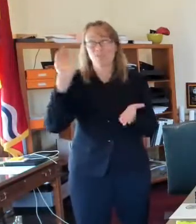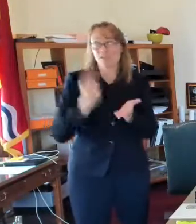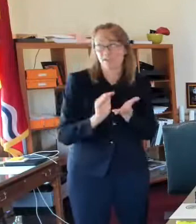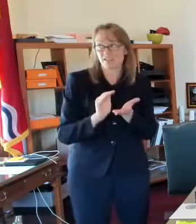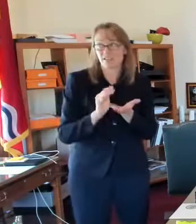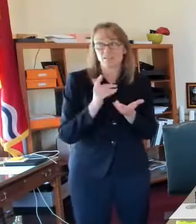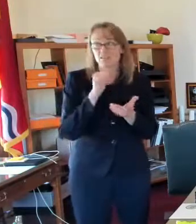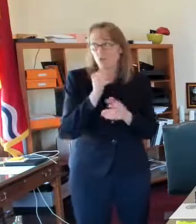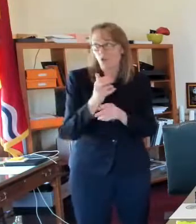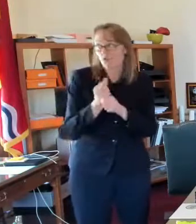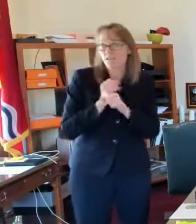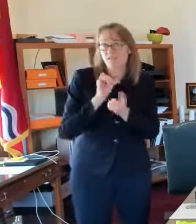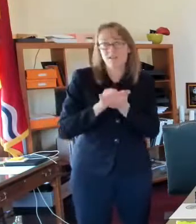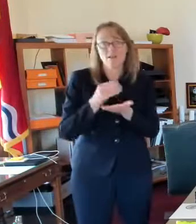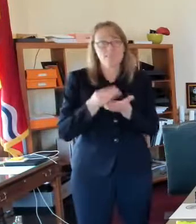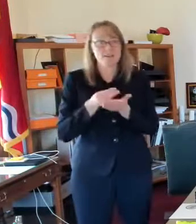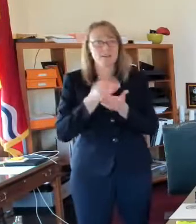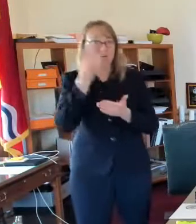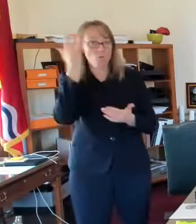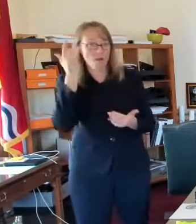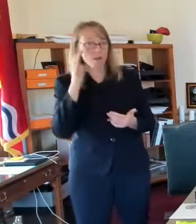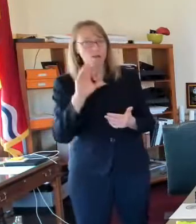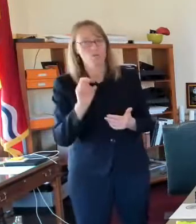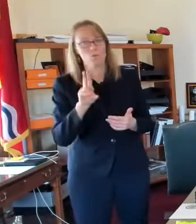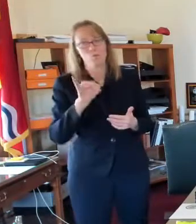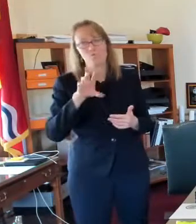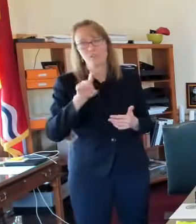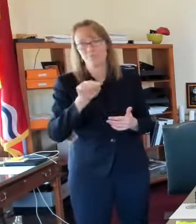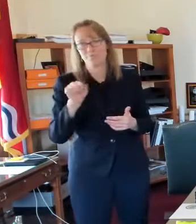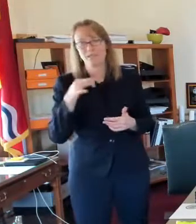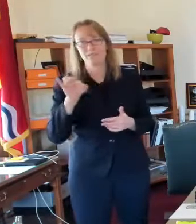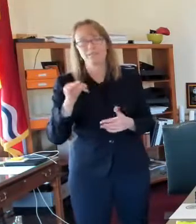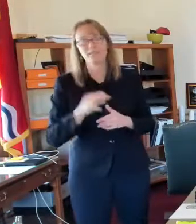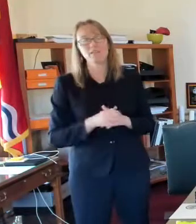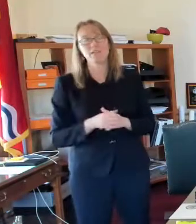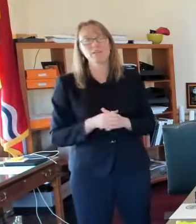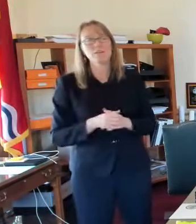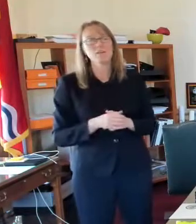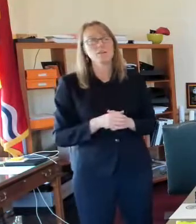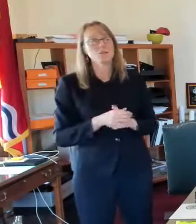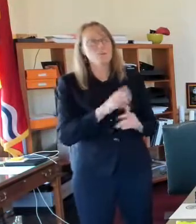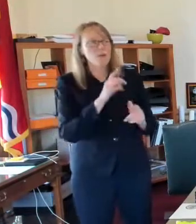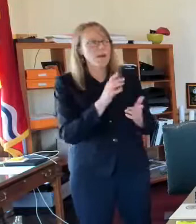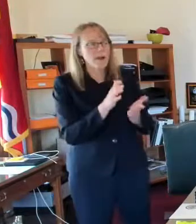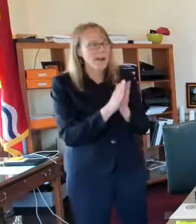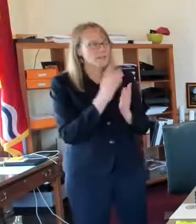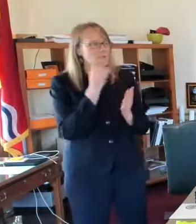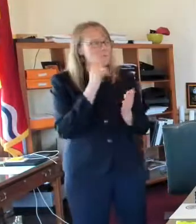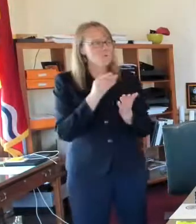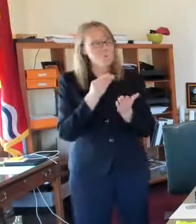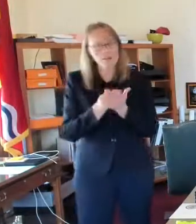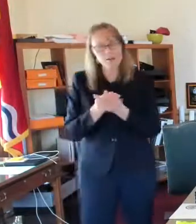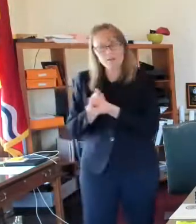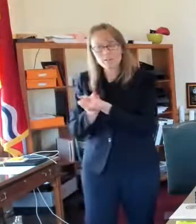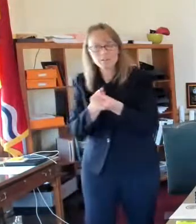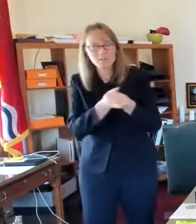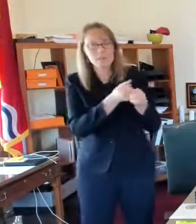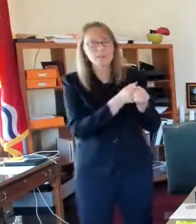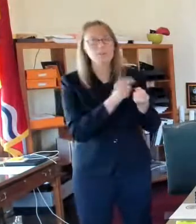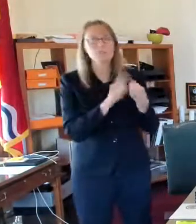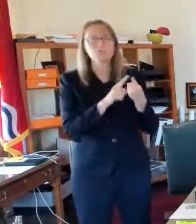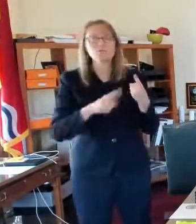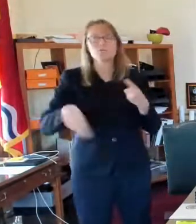But we're also asking for additional funding direct to people, so additional